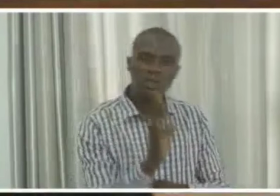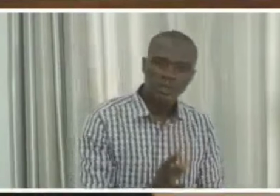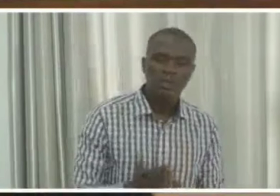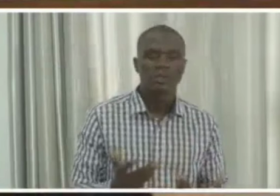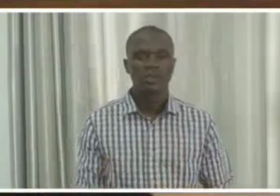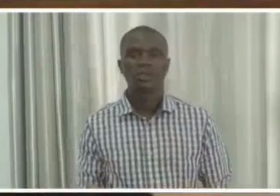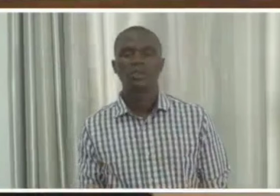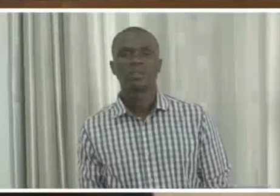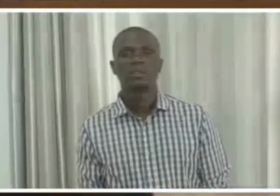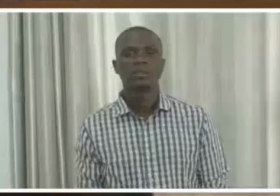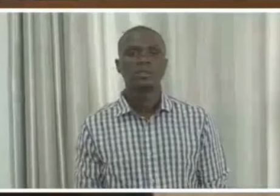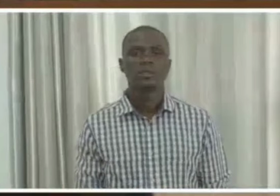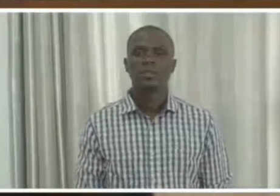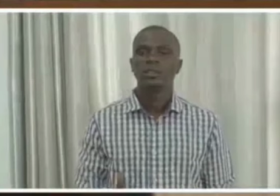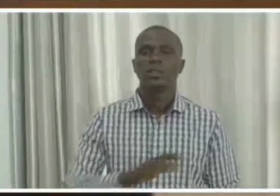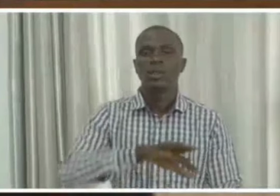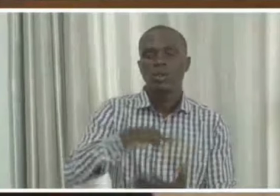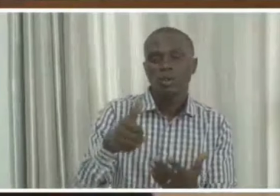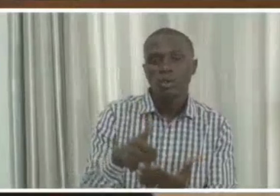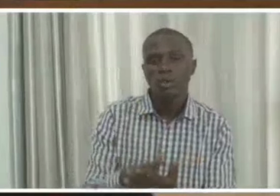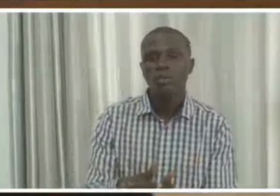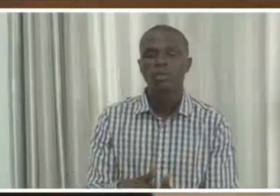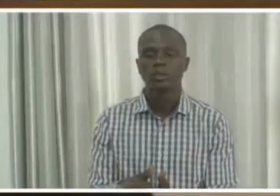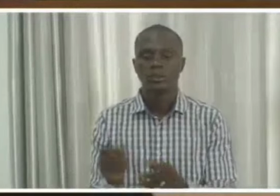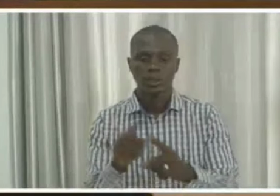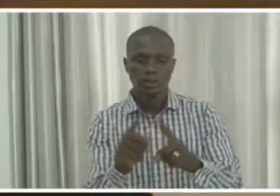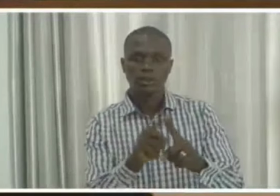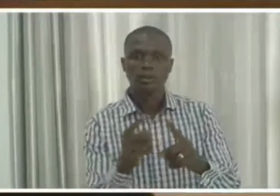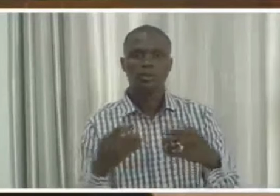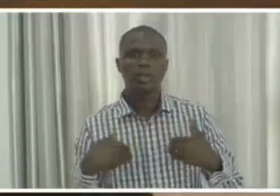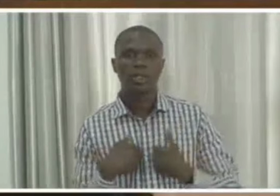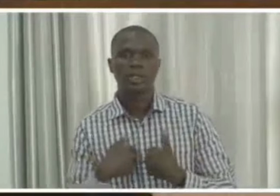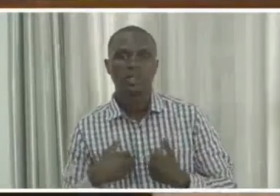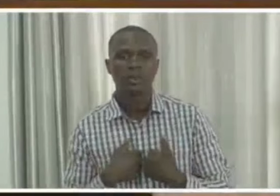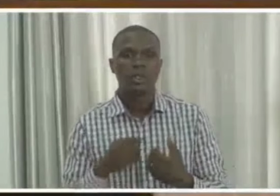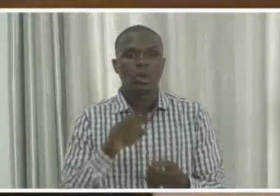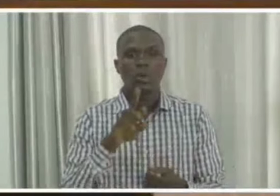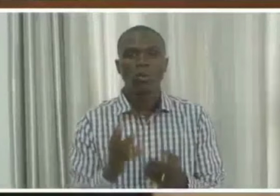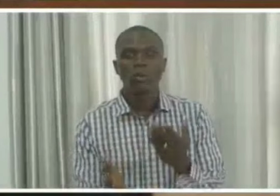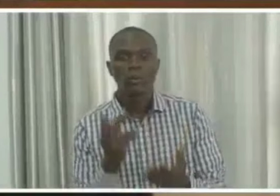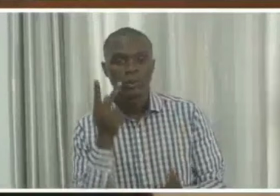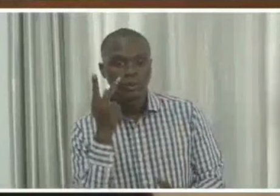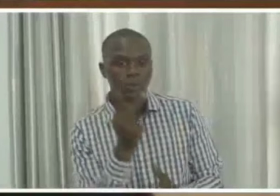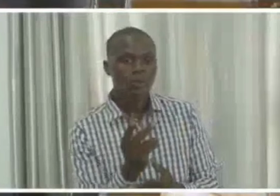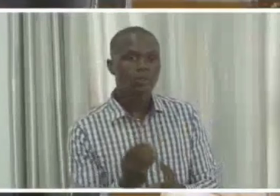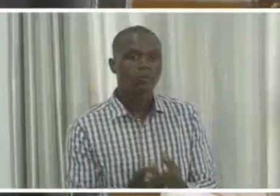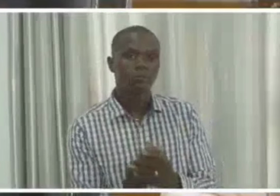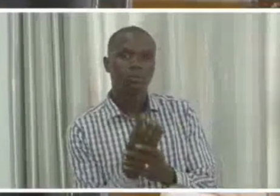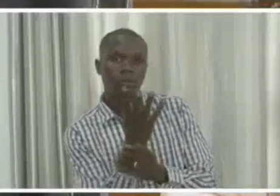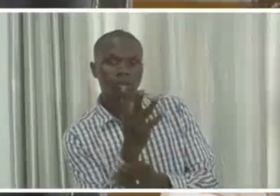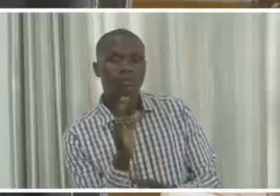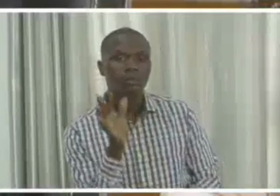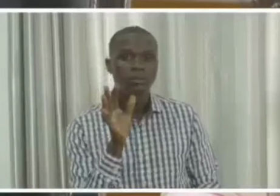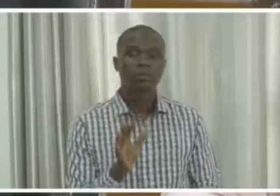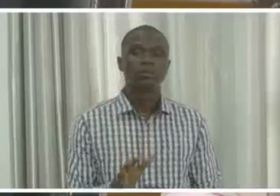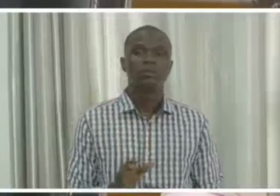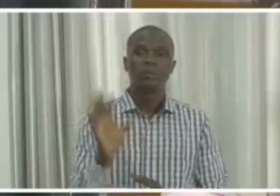So now like the animal or them plants them where they don't lost in this world. So